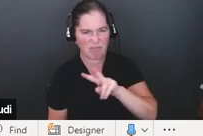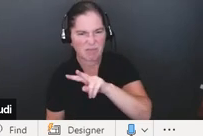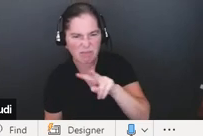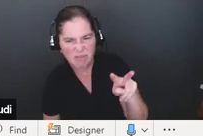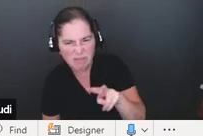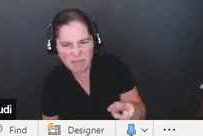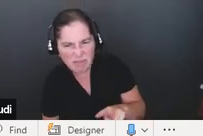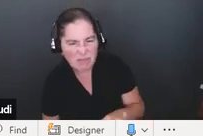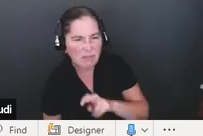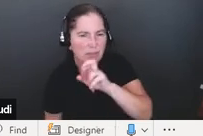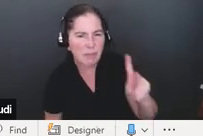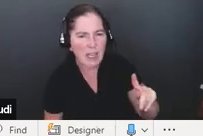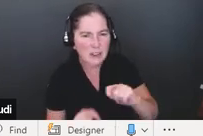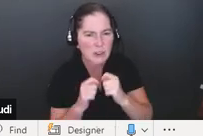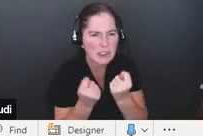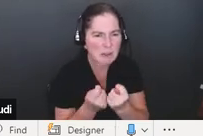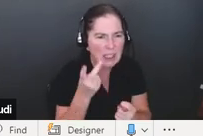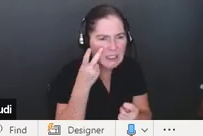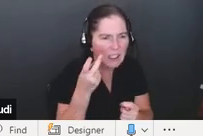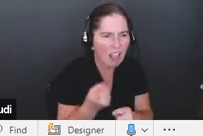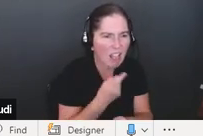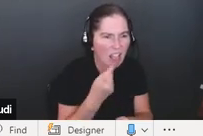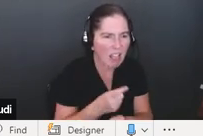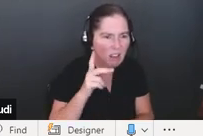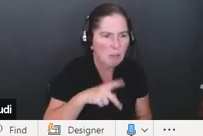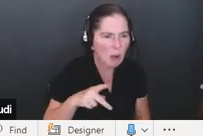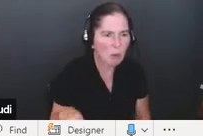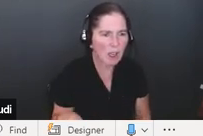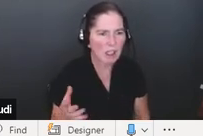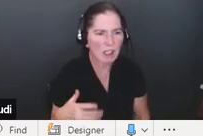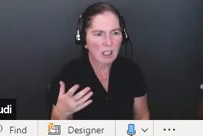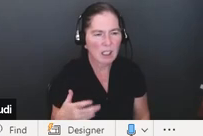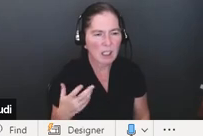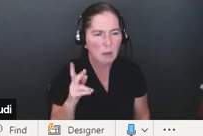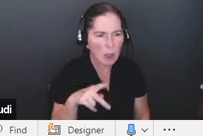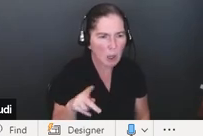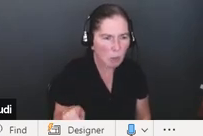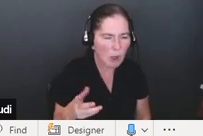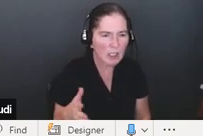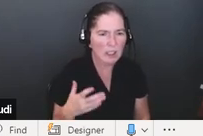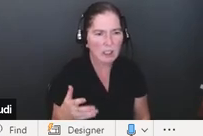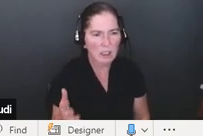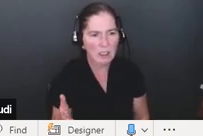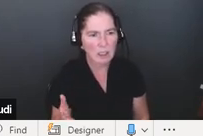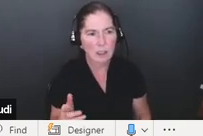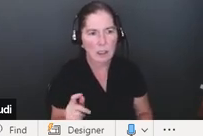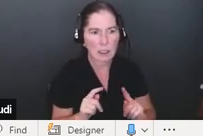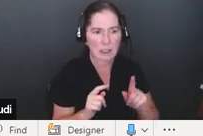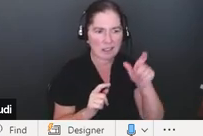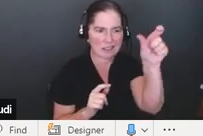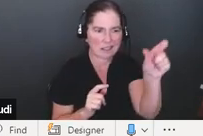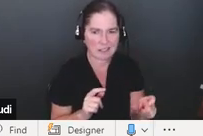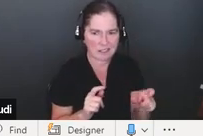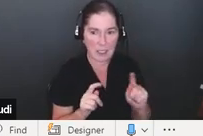I'm looking around. Okay, I see all the regular stuff in PowerPoint. I see in the top, it says PowerPoint. I know I could click on Teams to get